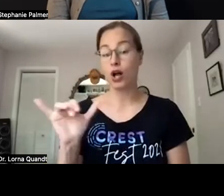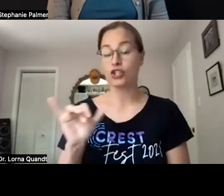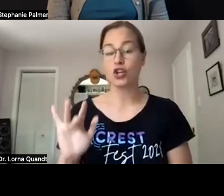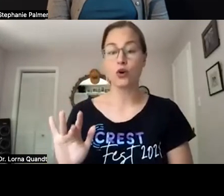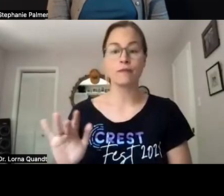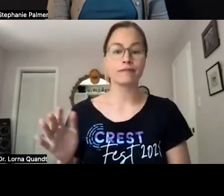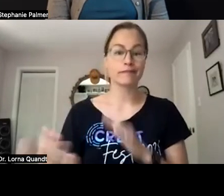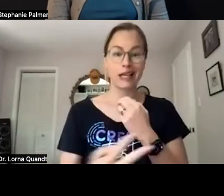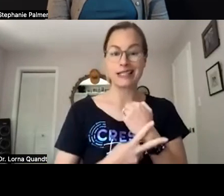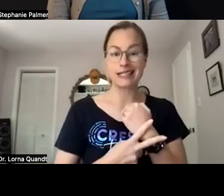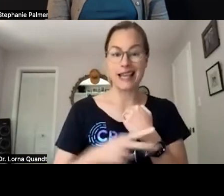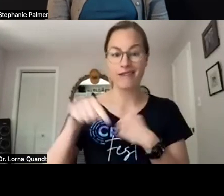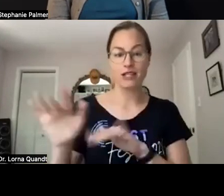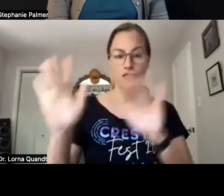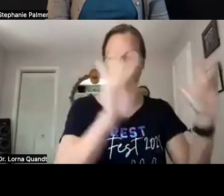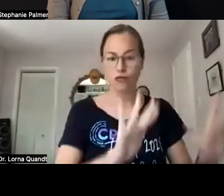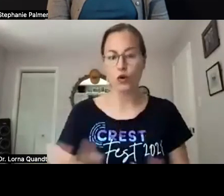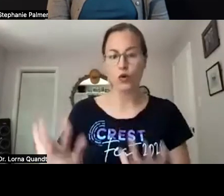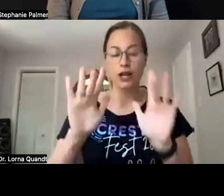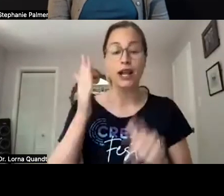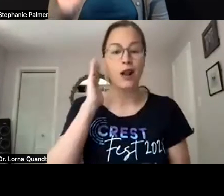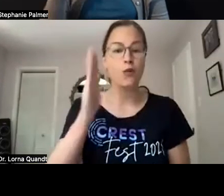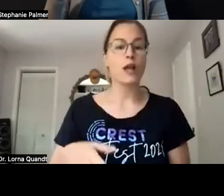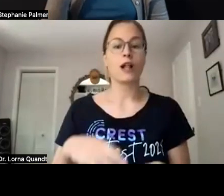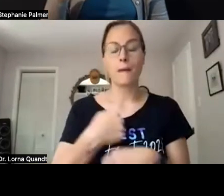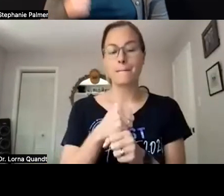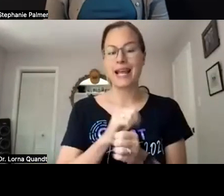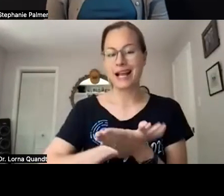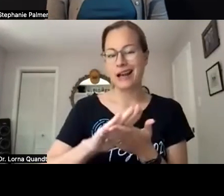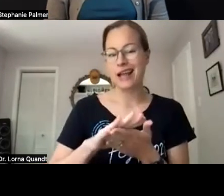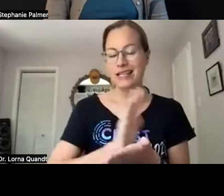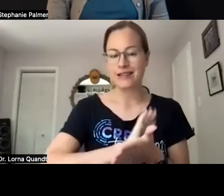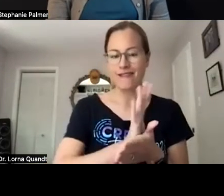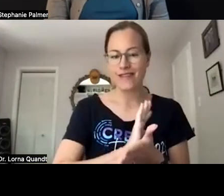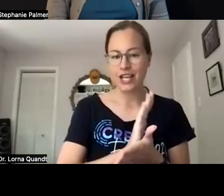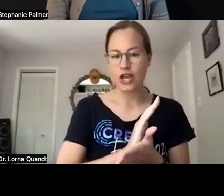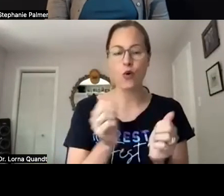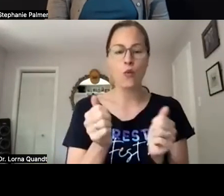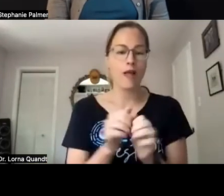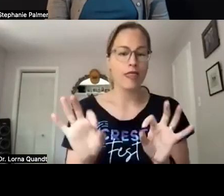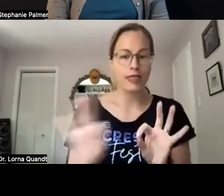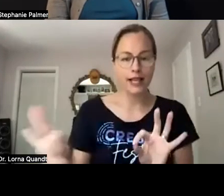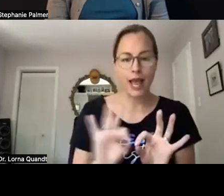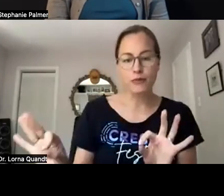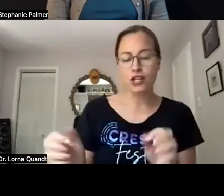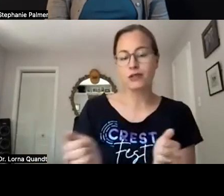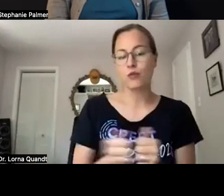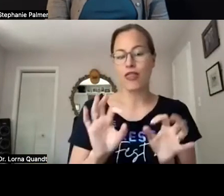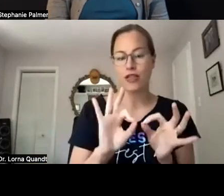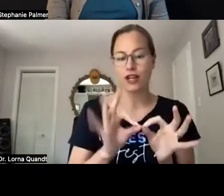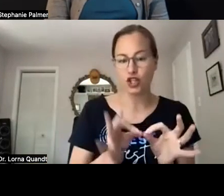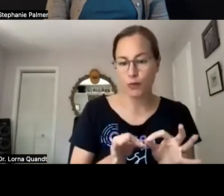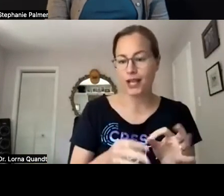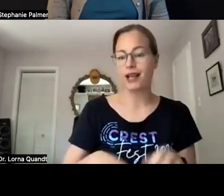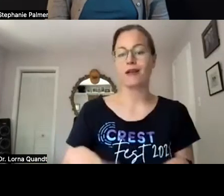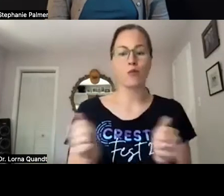be saving in the transcript. Okay. We are also saving this recording and we will edit it to make